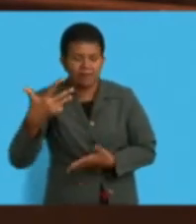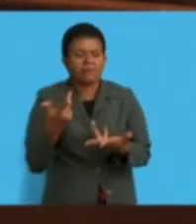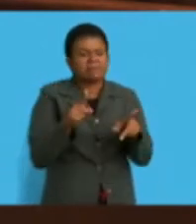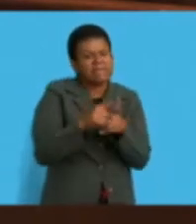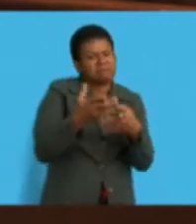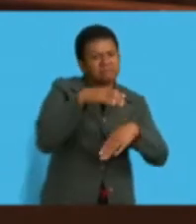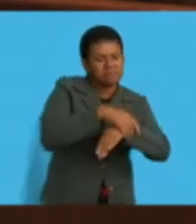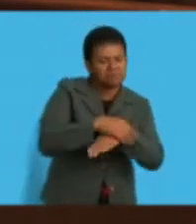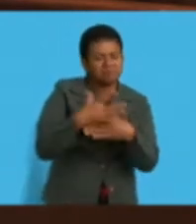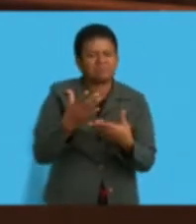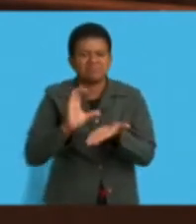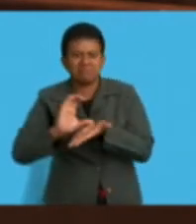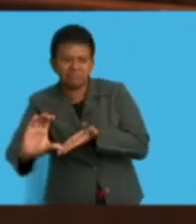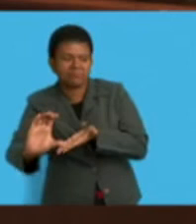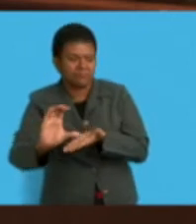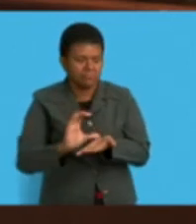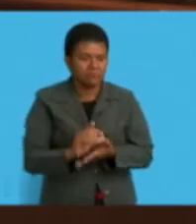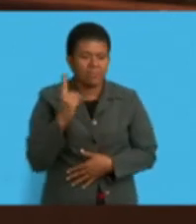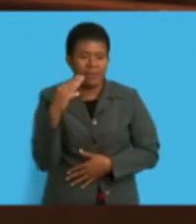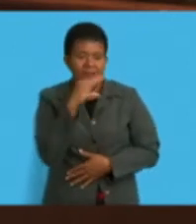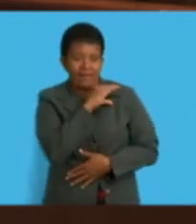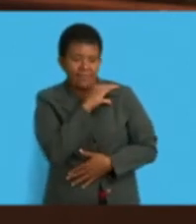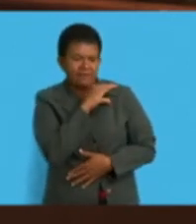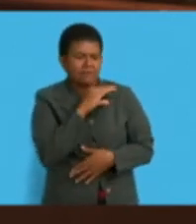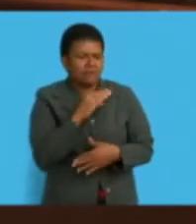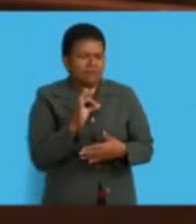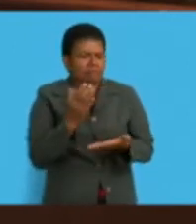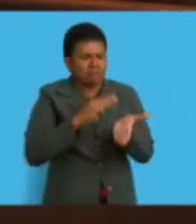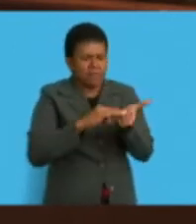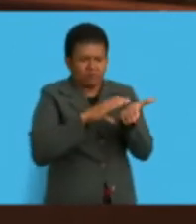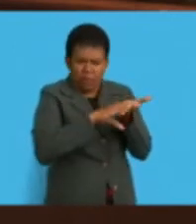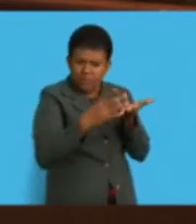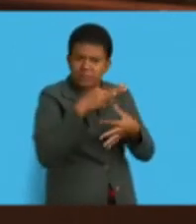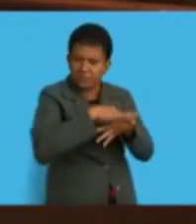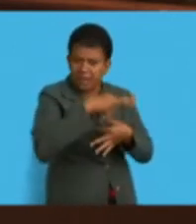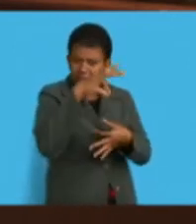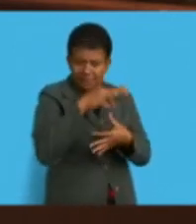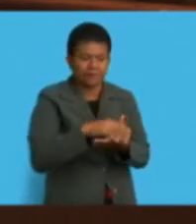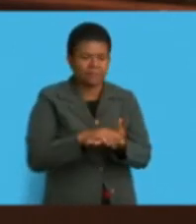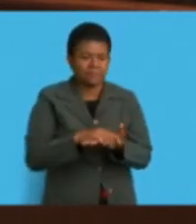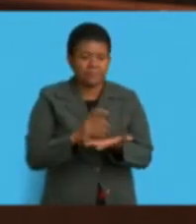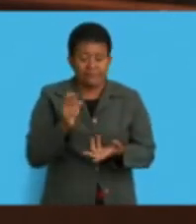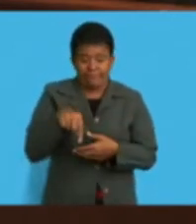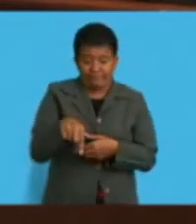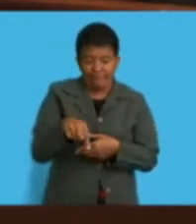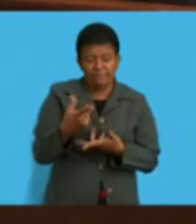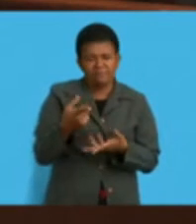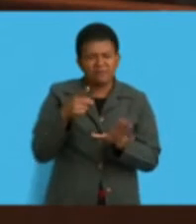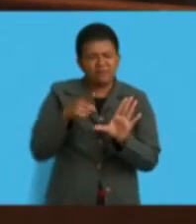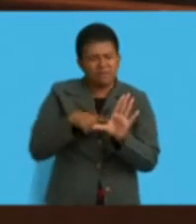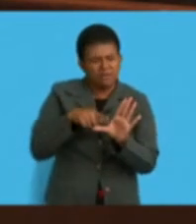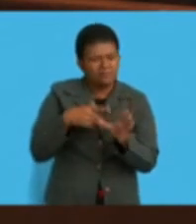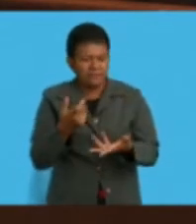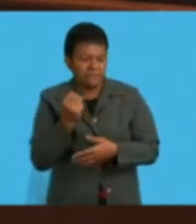million in Head 50 for operations during the elections. Should it be required in this financial year, the upcoming 2017-2018 fiscal